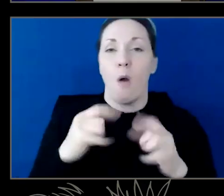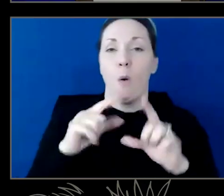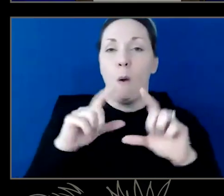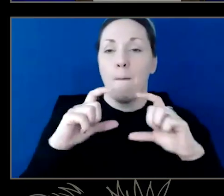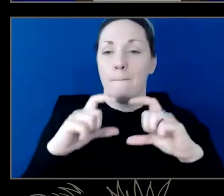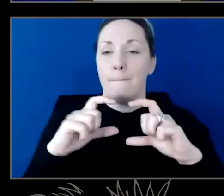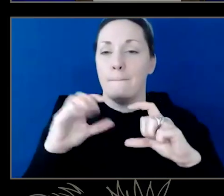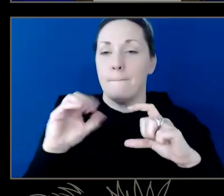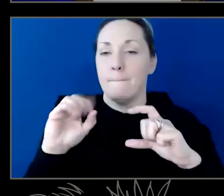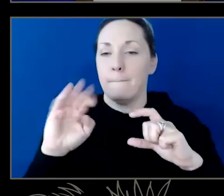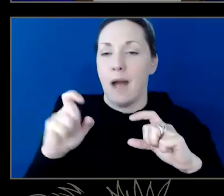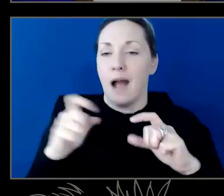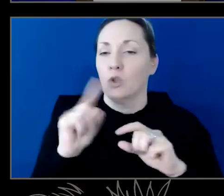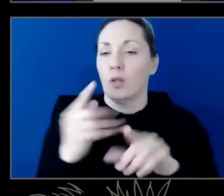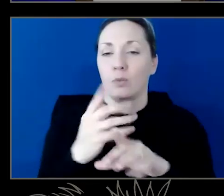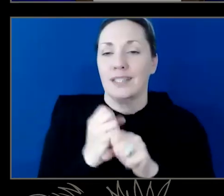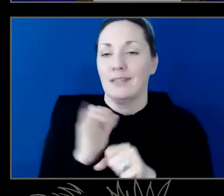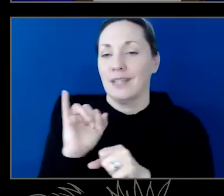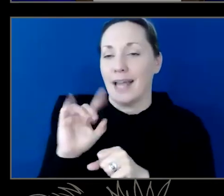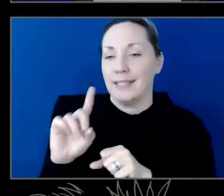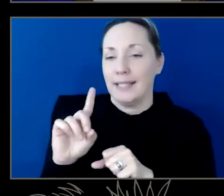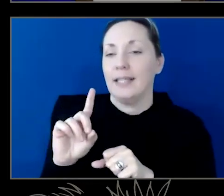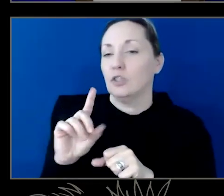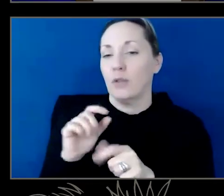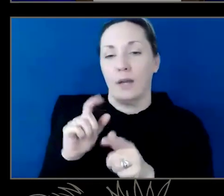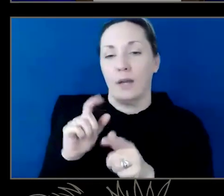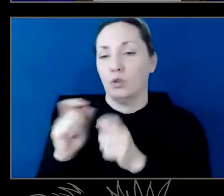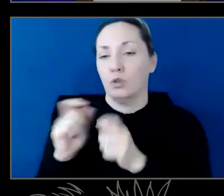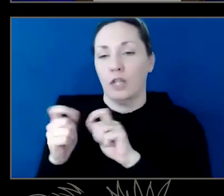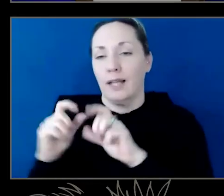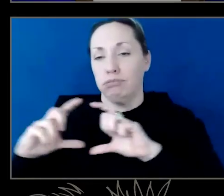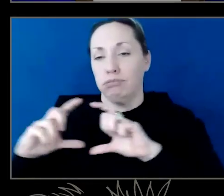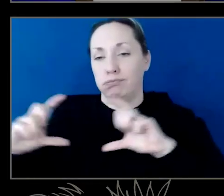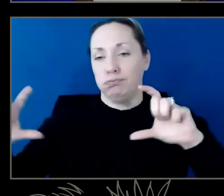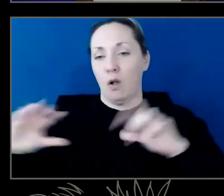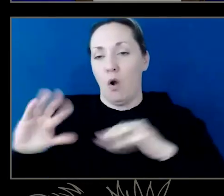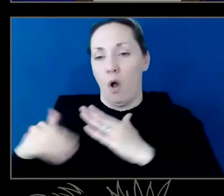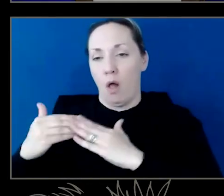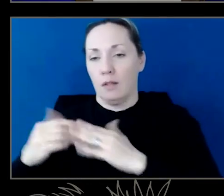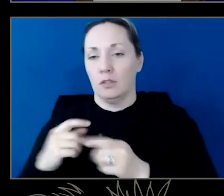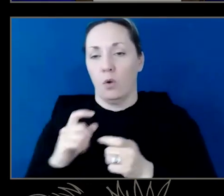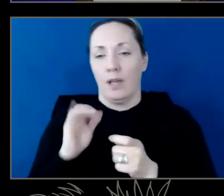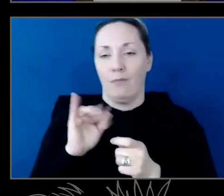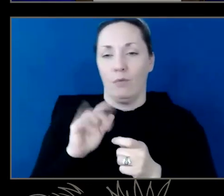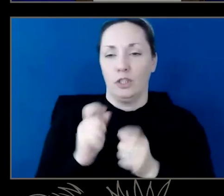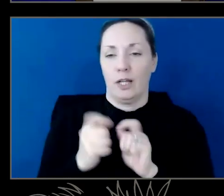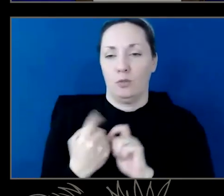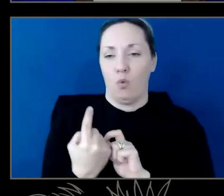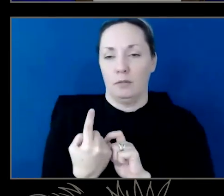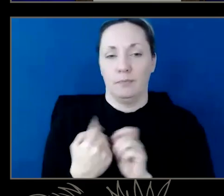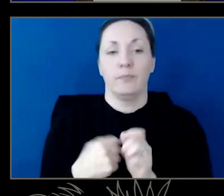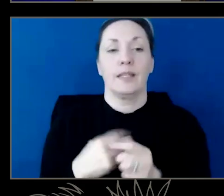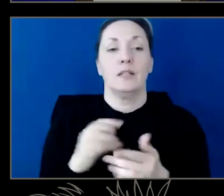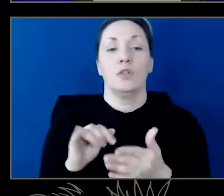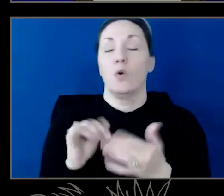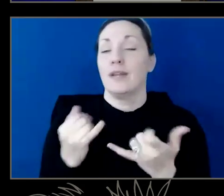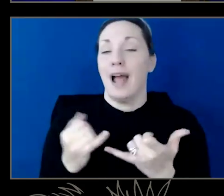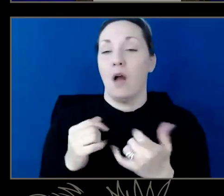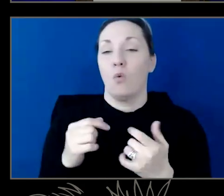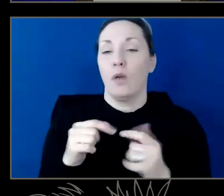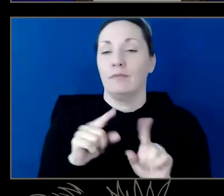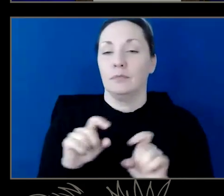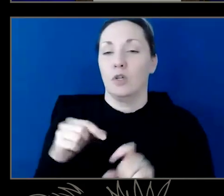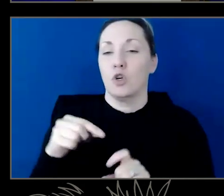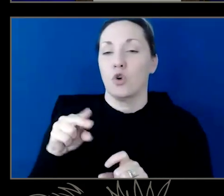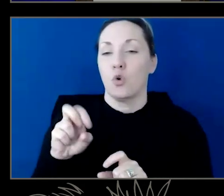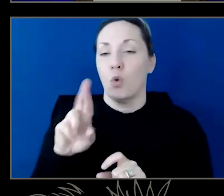that's going to avoid any of these re-rendering whenever we change anything. Now we have to query on each